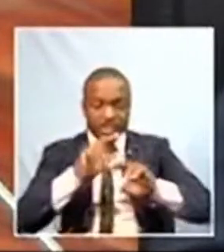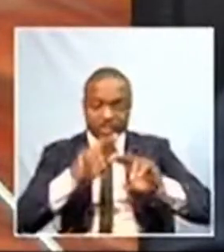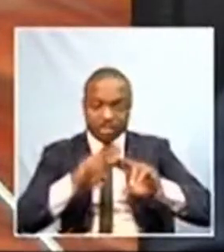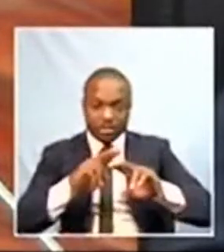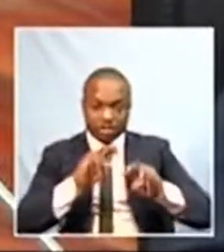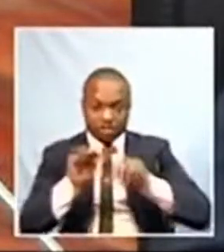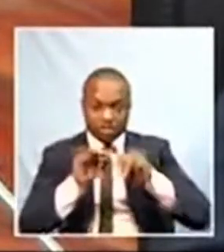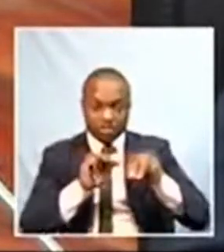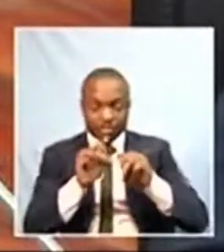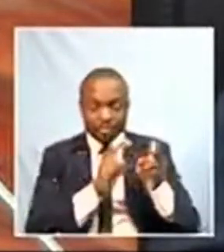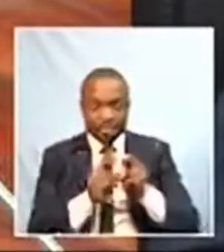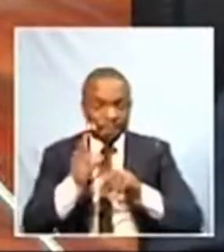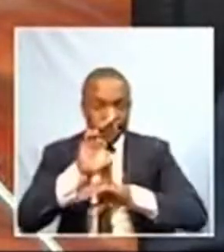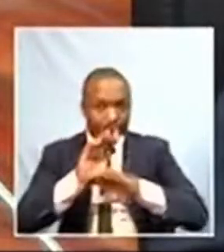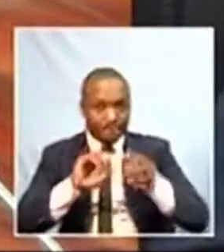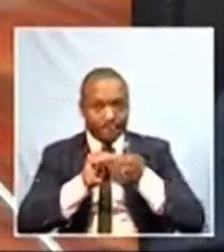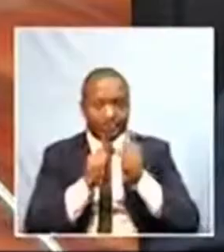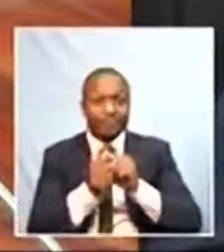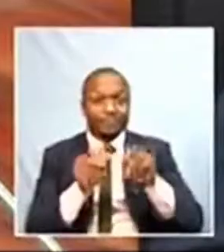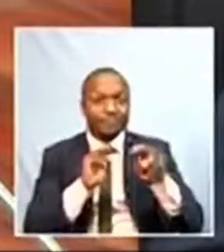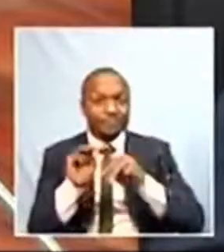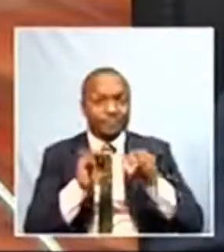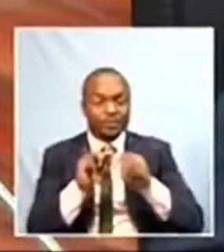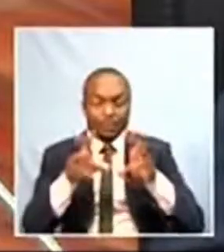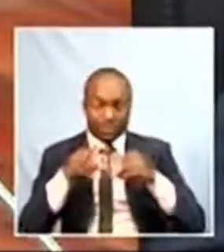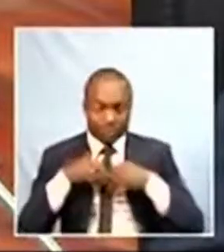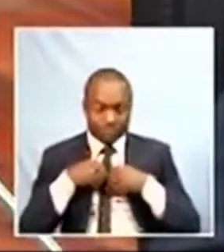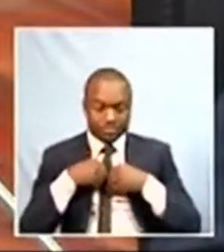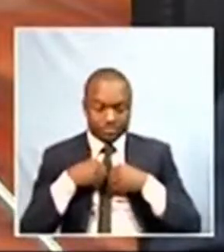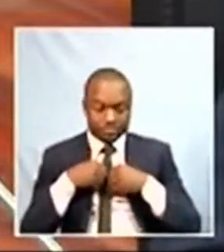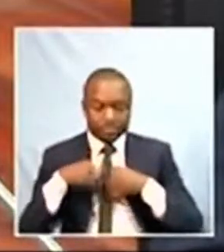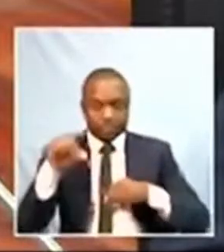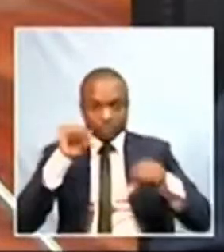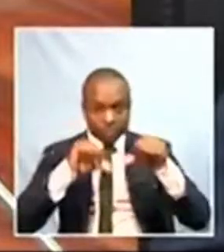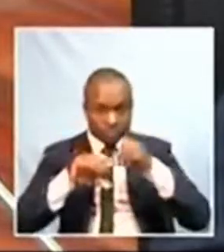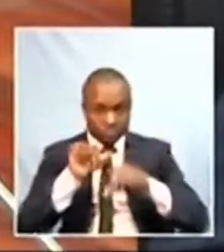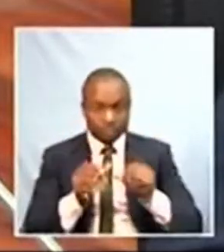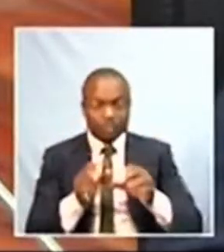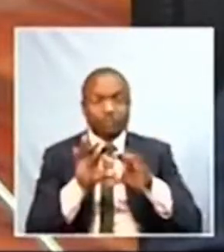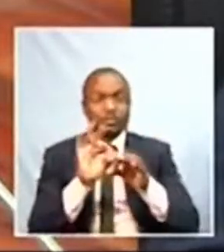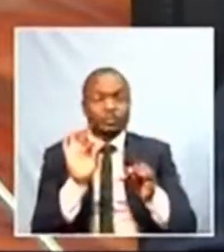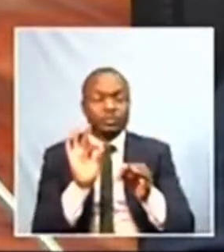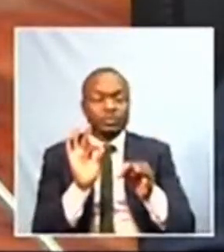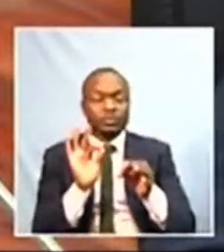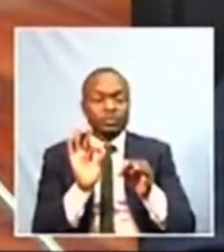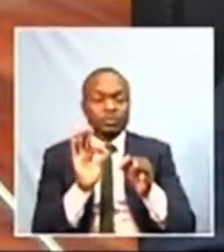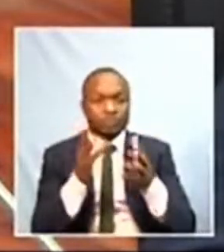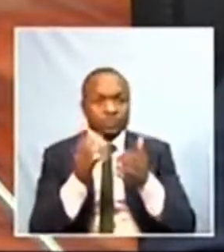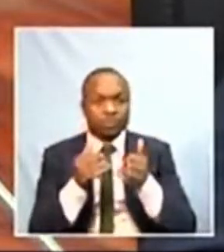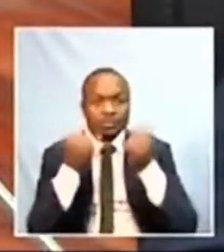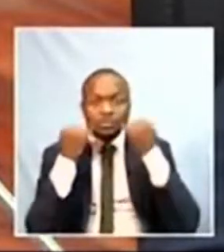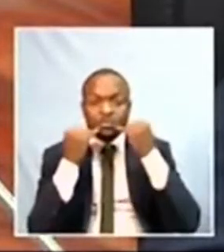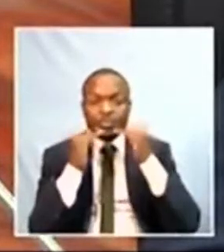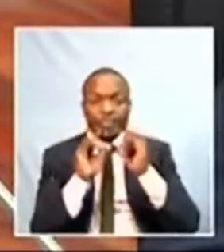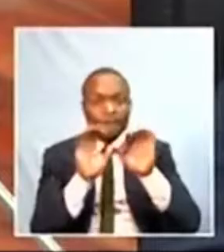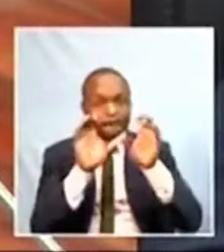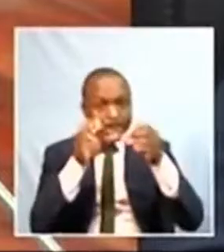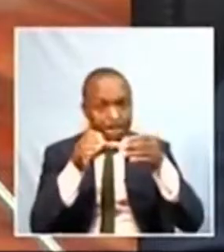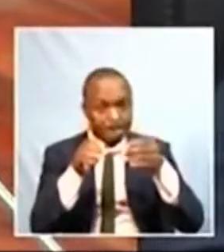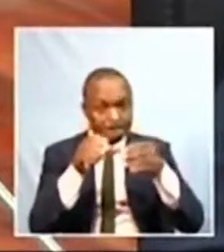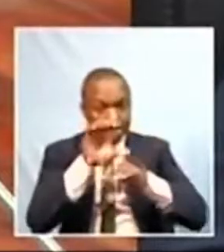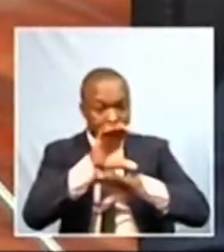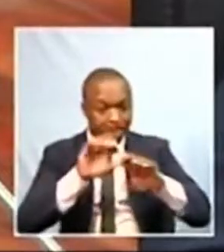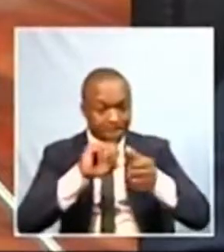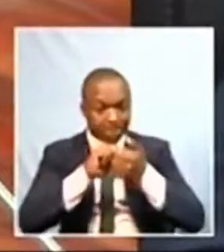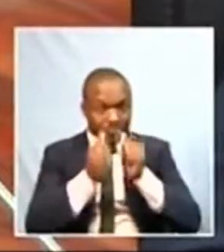Management response. Cause of query. Management acknowledges the observations made by the Auditor General and wishes to inform the committee that the cause